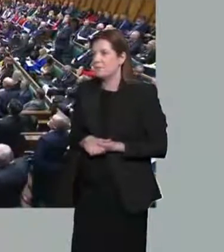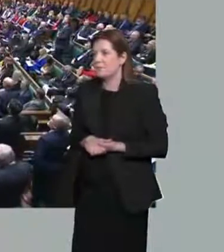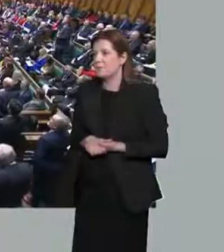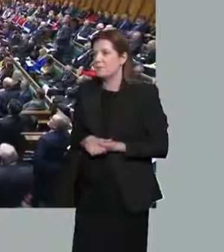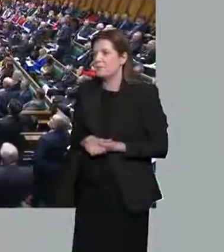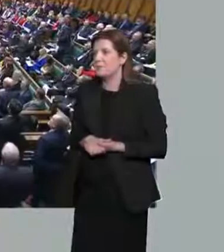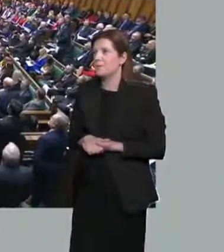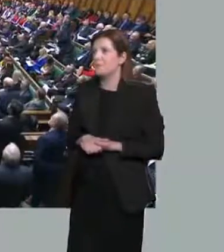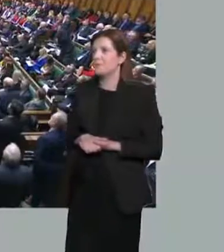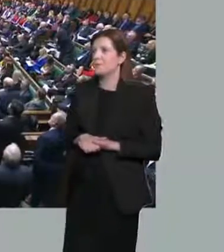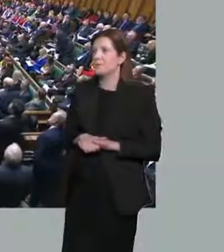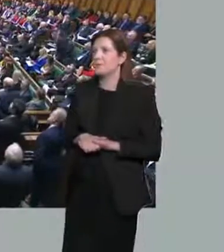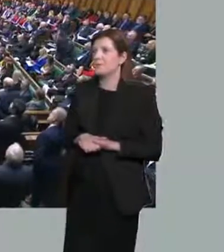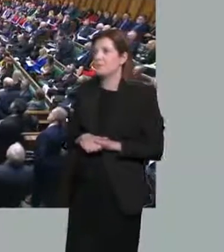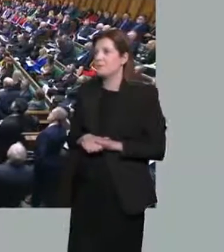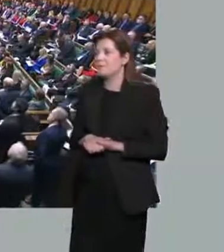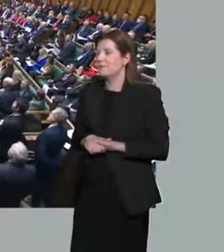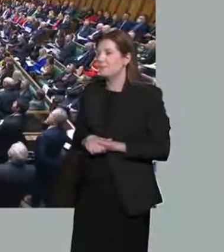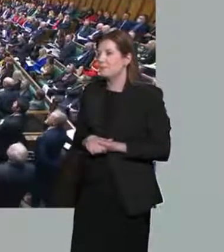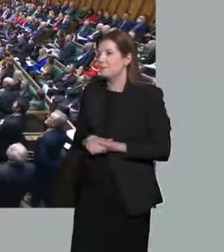Oh, thank you, Mr. Speaker.